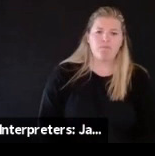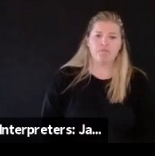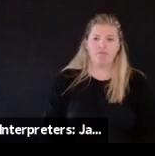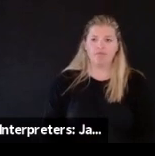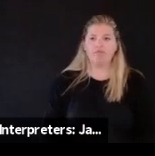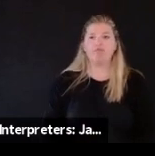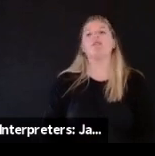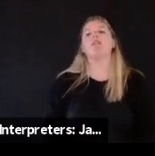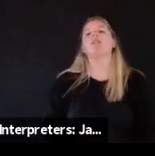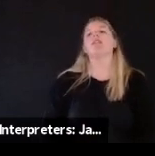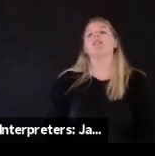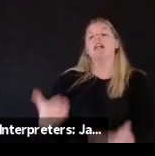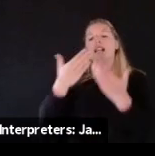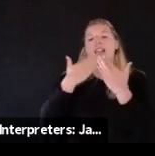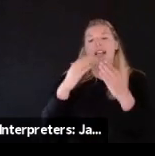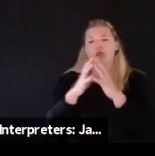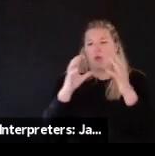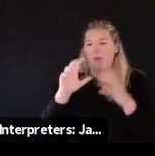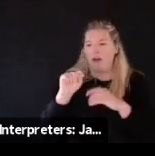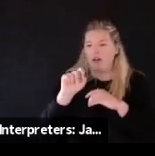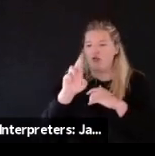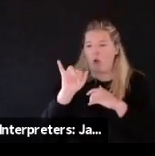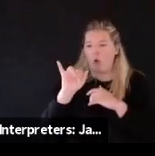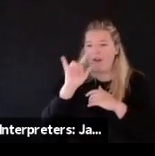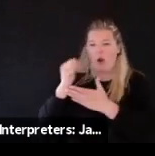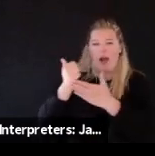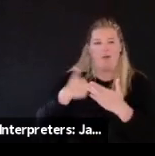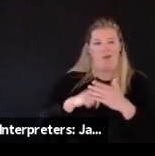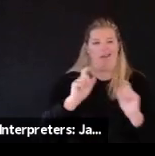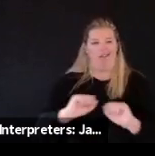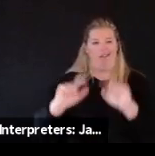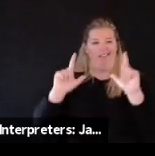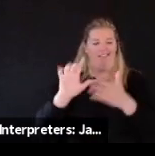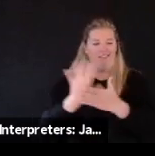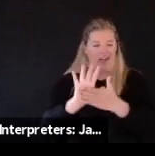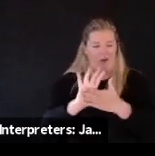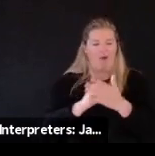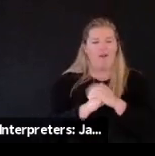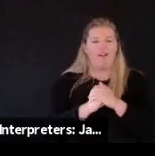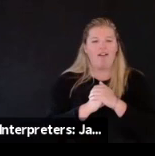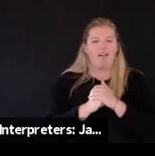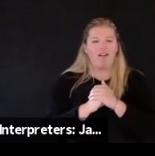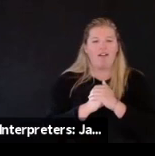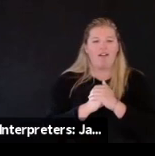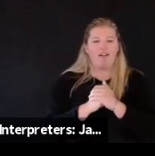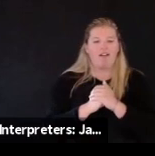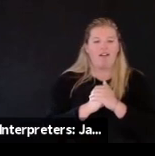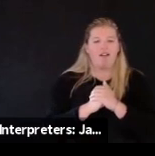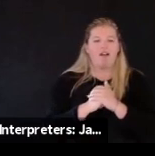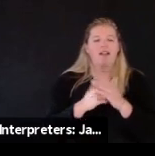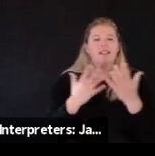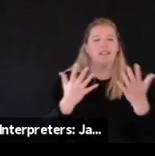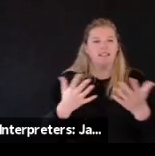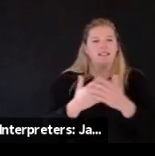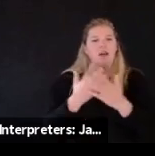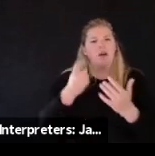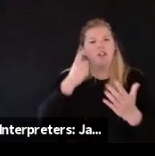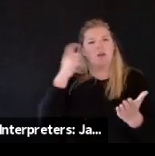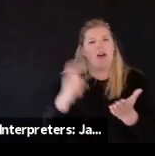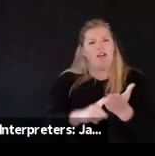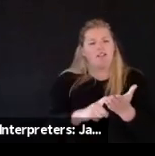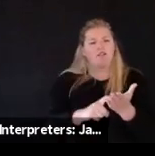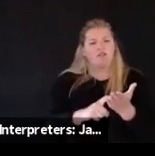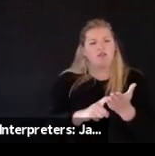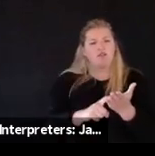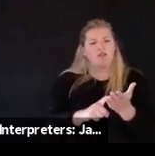Thank you so very much, Tori, for helping facilitate that portion. I wanted to acknowledge